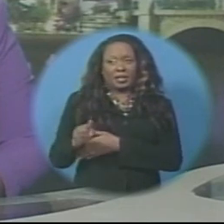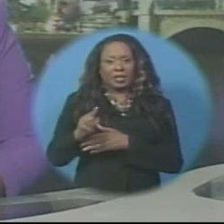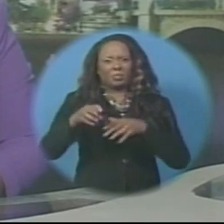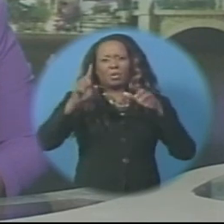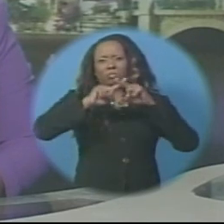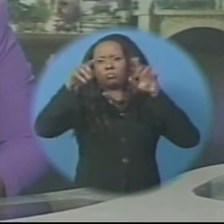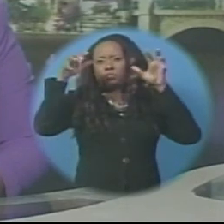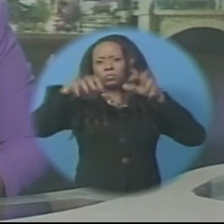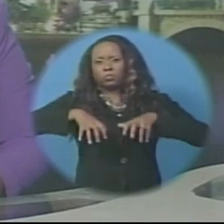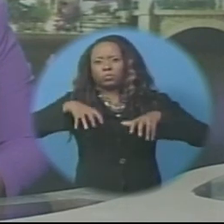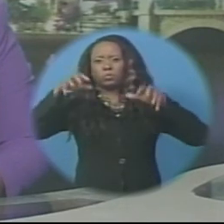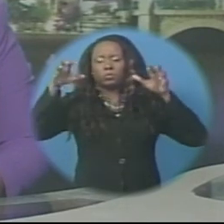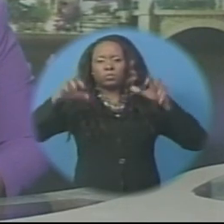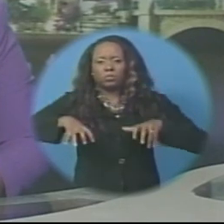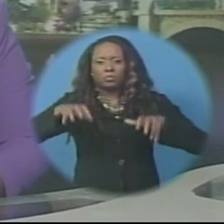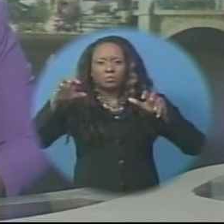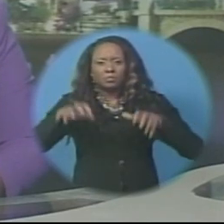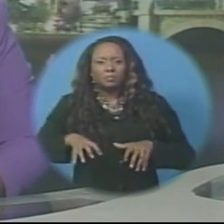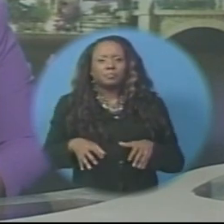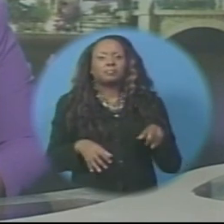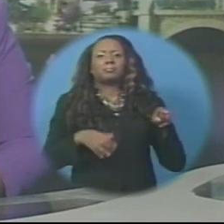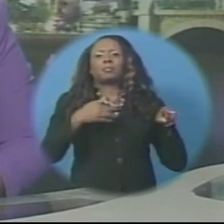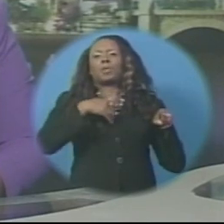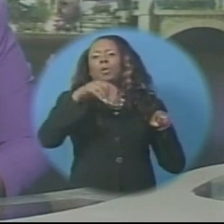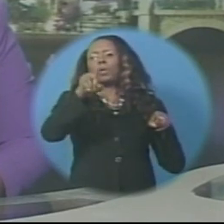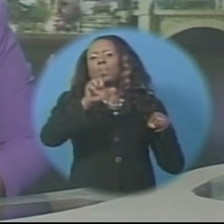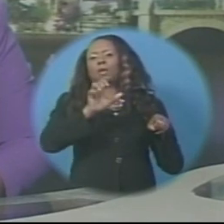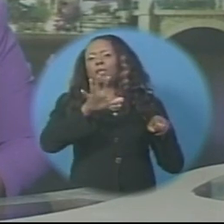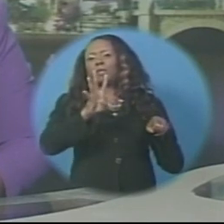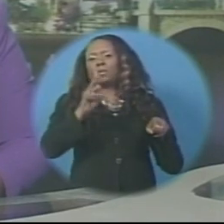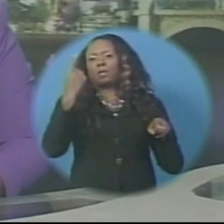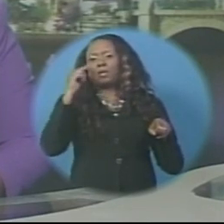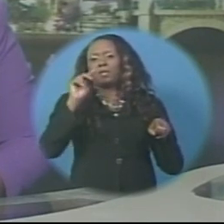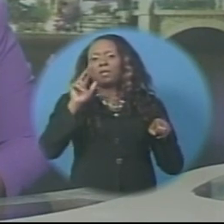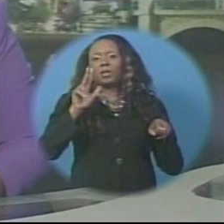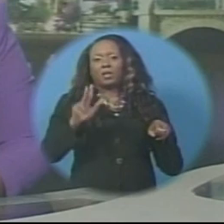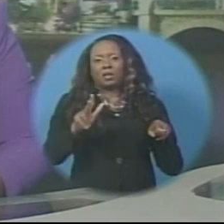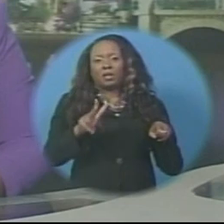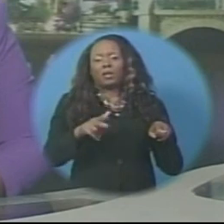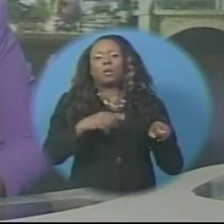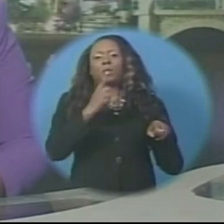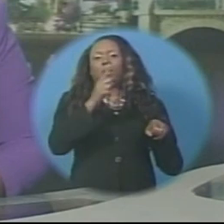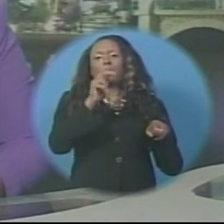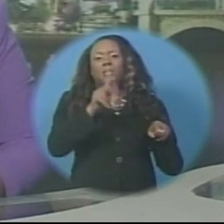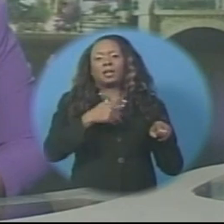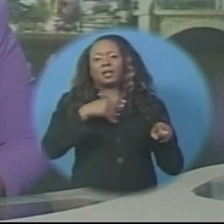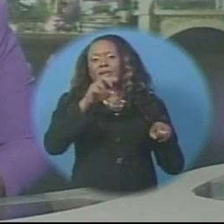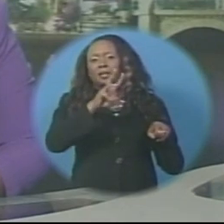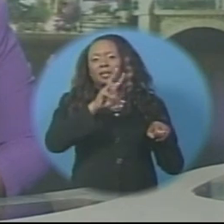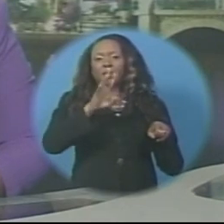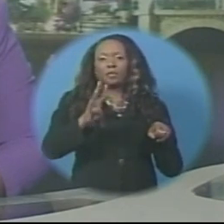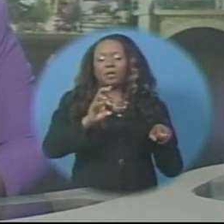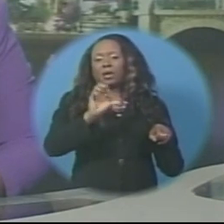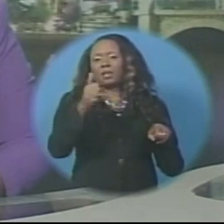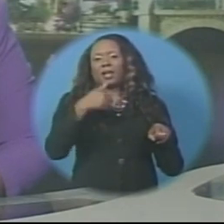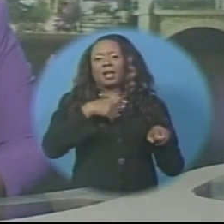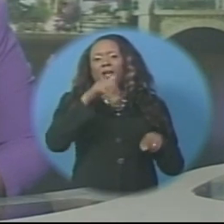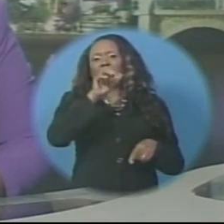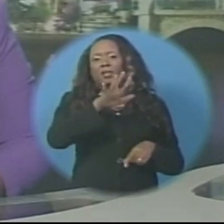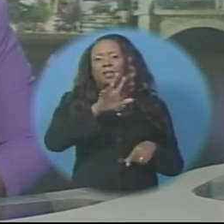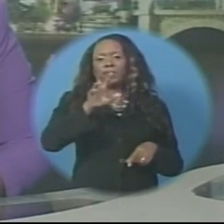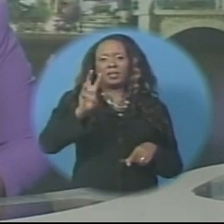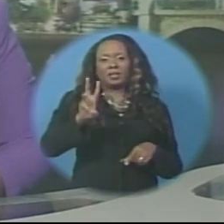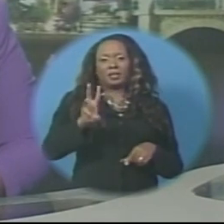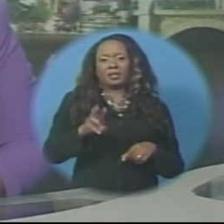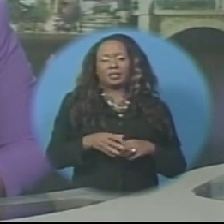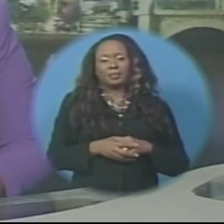Wellington. Sent into bat, the visitors ended the day on 154 for 3. Monimul Haq is not on 64, while Tahim Iqbal,